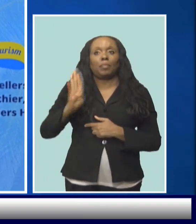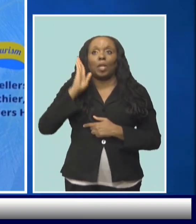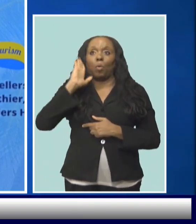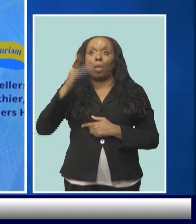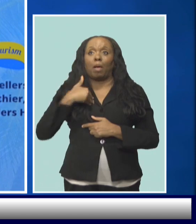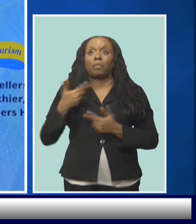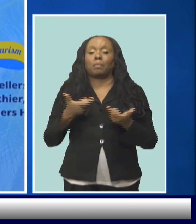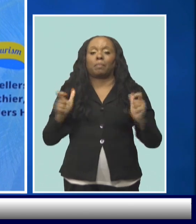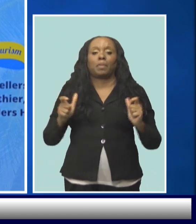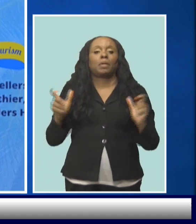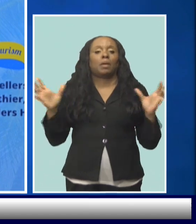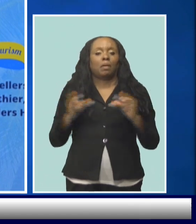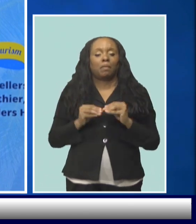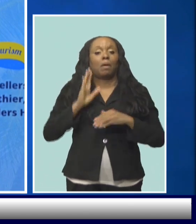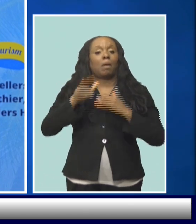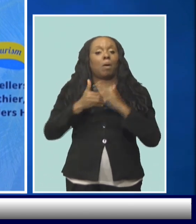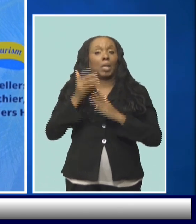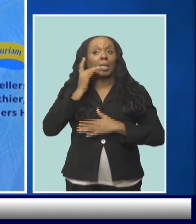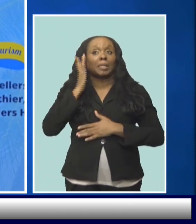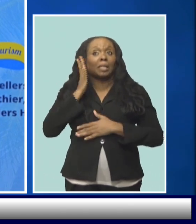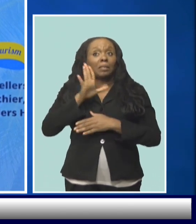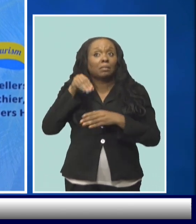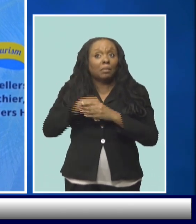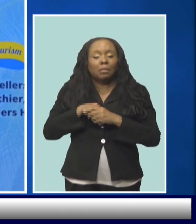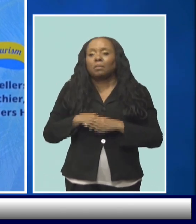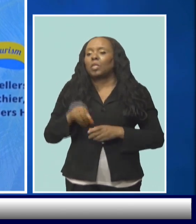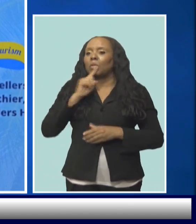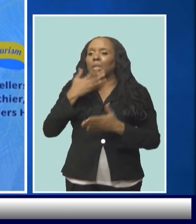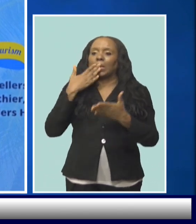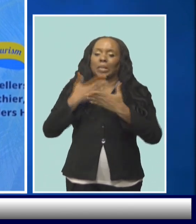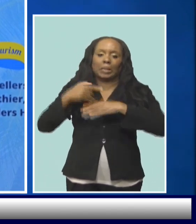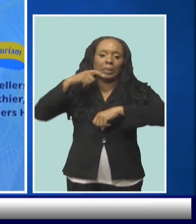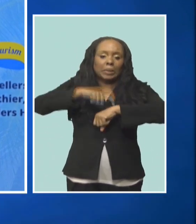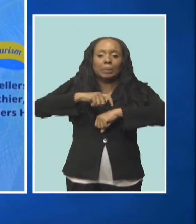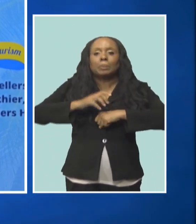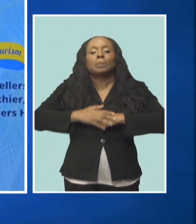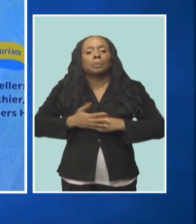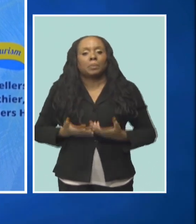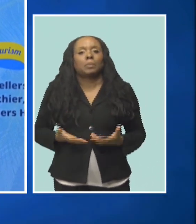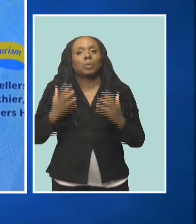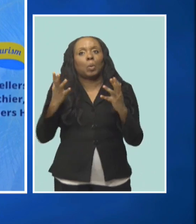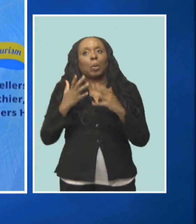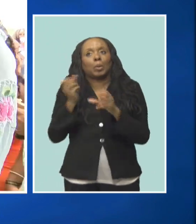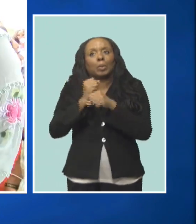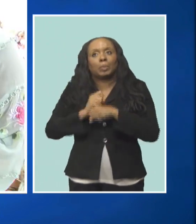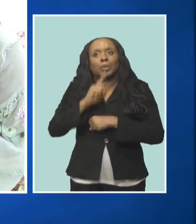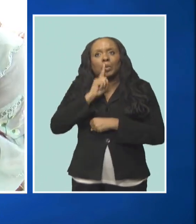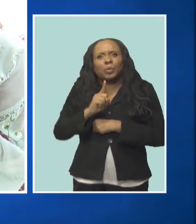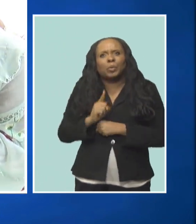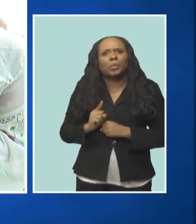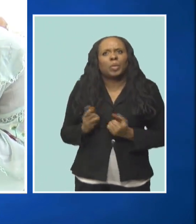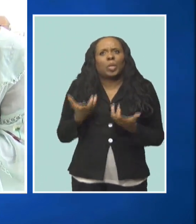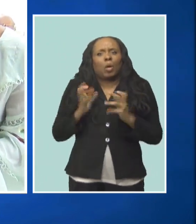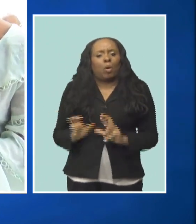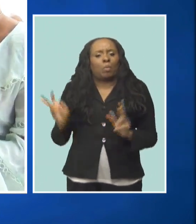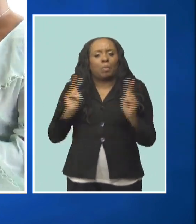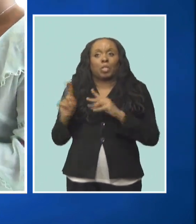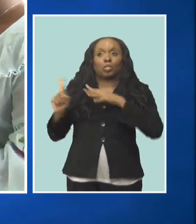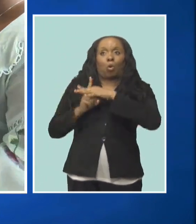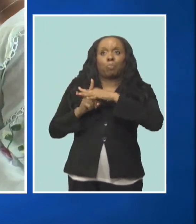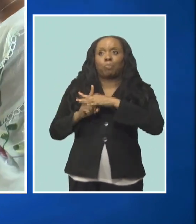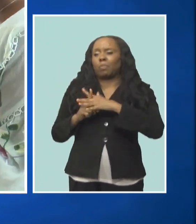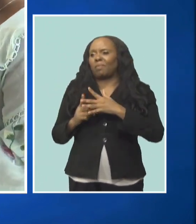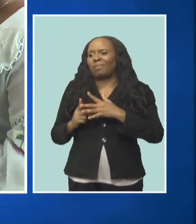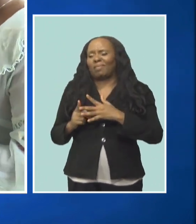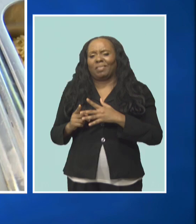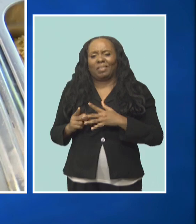and all of these hotels are involved in that. So it comes at a good time in terms of ensuring, you don't want people to come and you